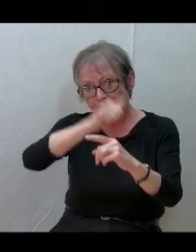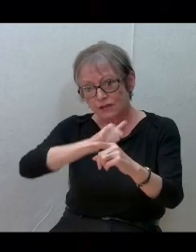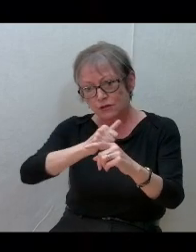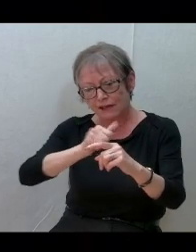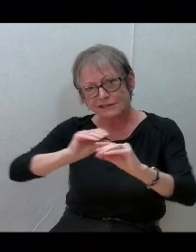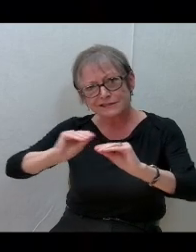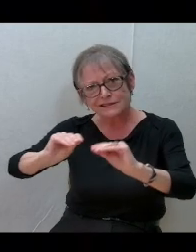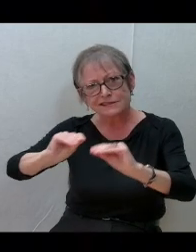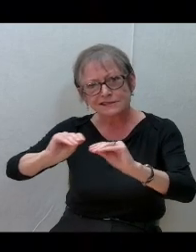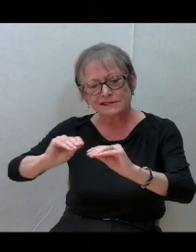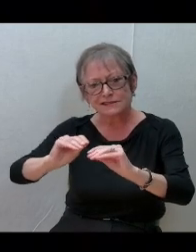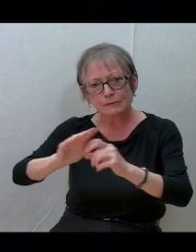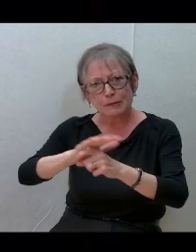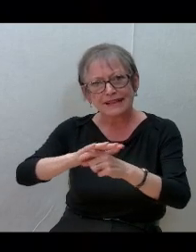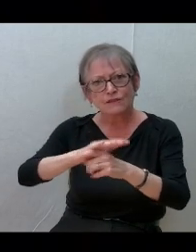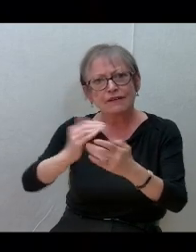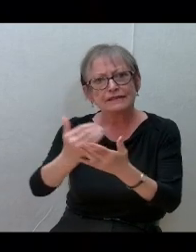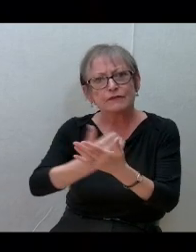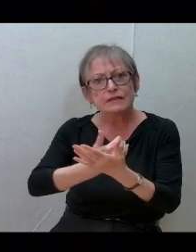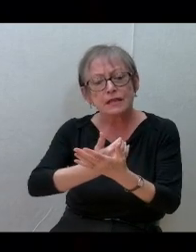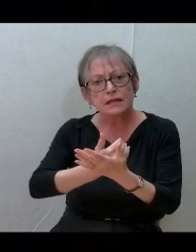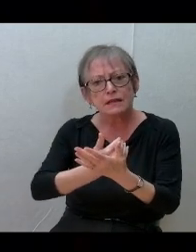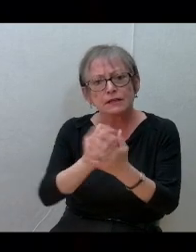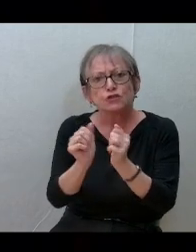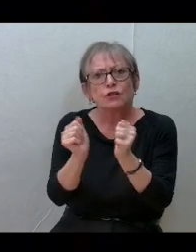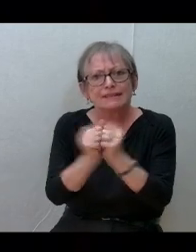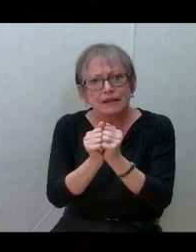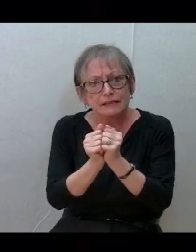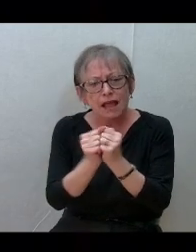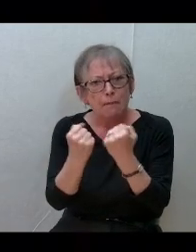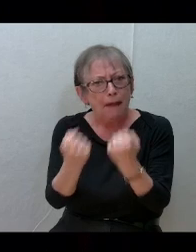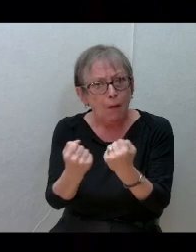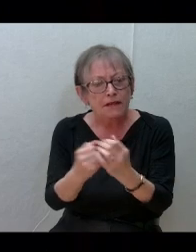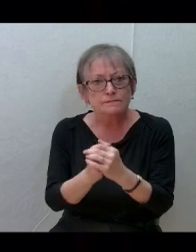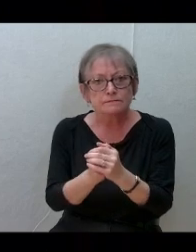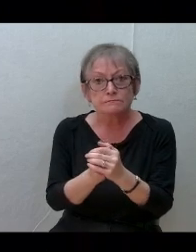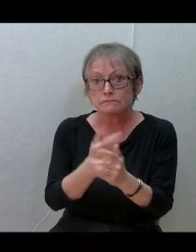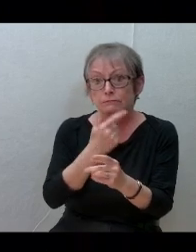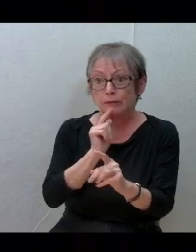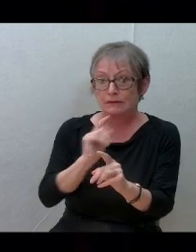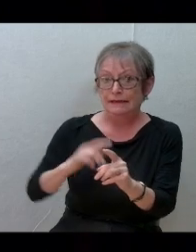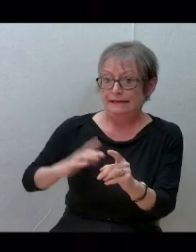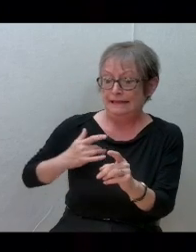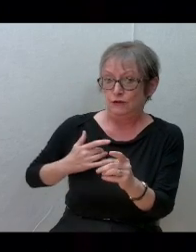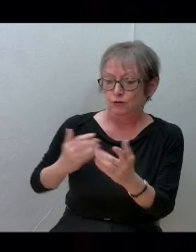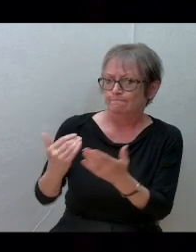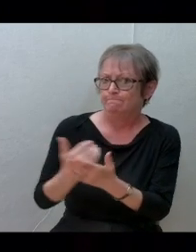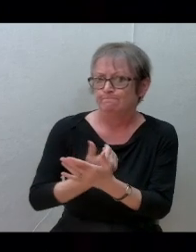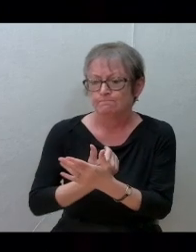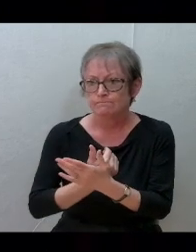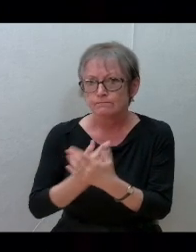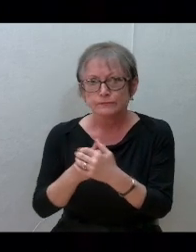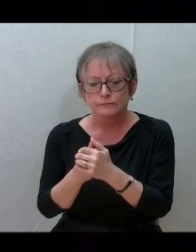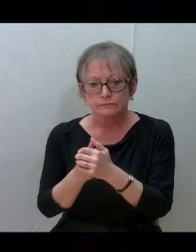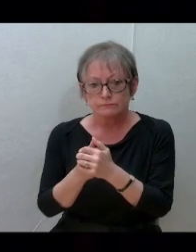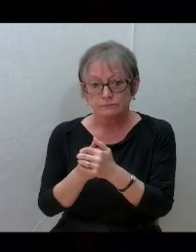UK places of safety, solidarity, and empowerment for people seeking sanctuary. We're